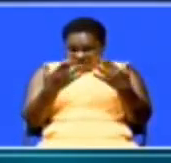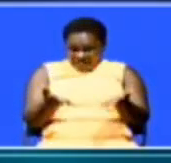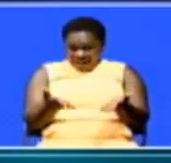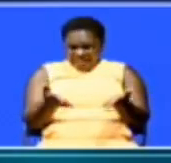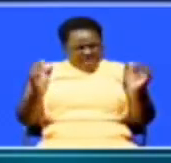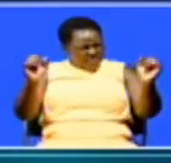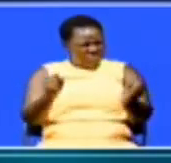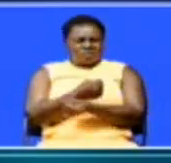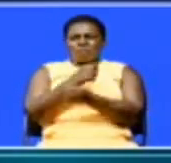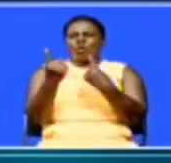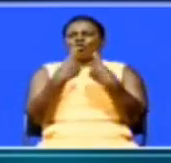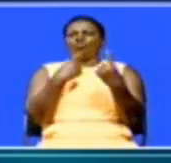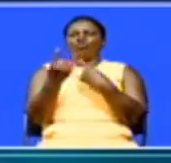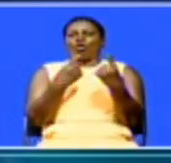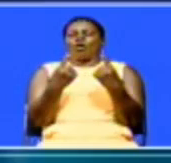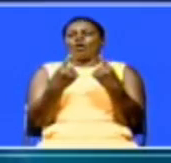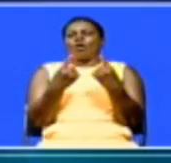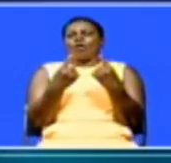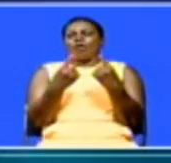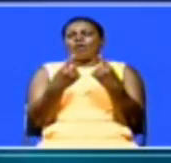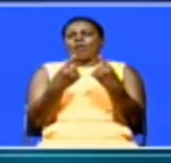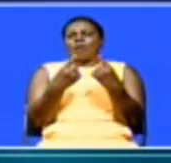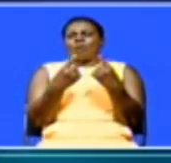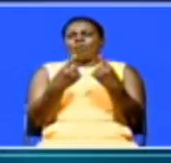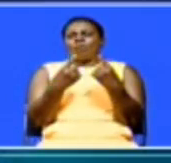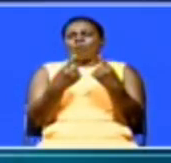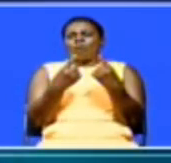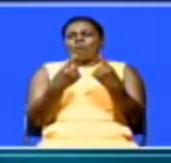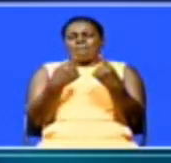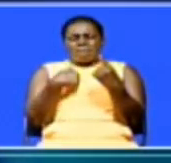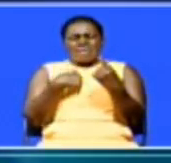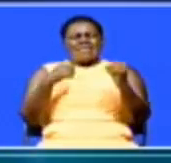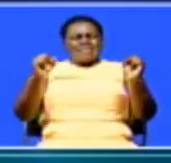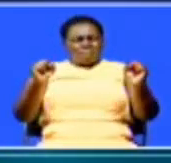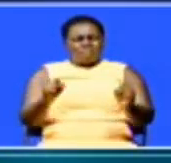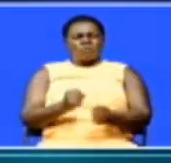I couldn't do this. Like, I wouldn't even